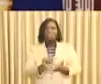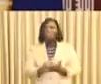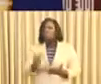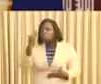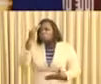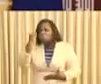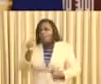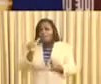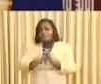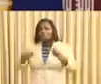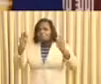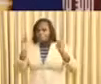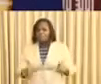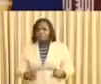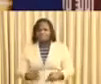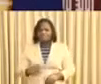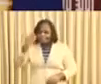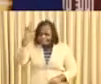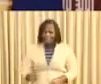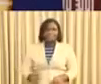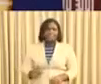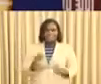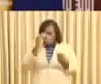adhere to these directives.